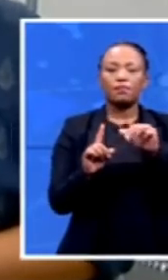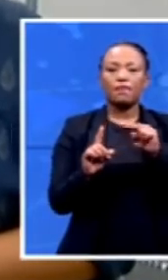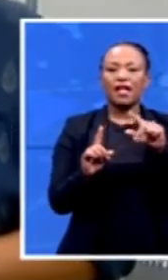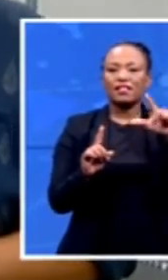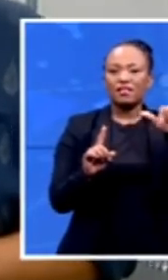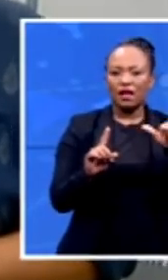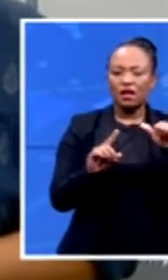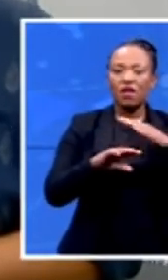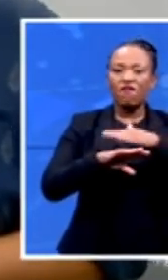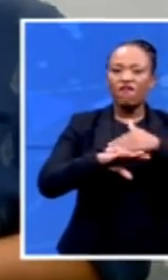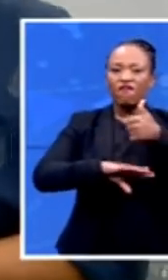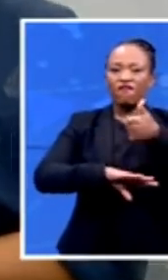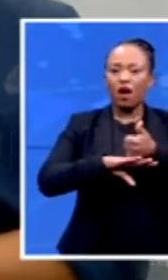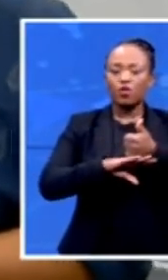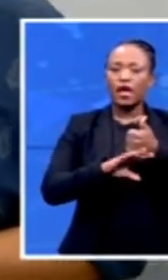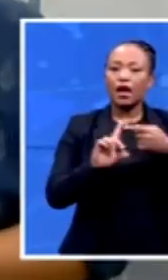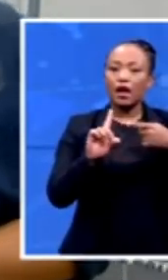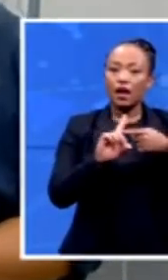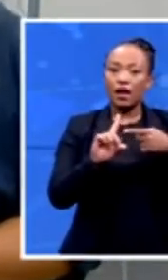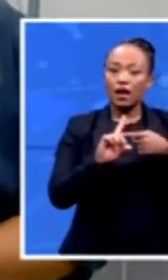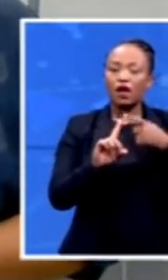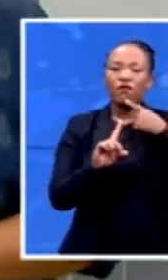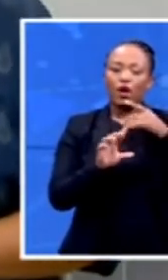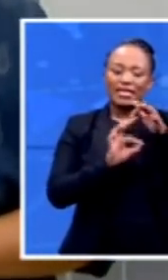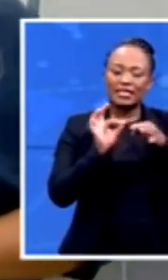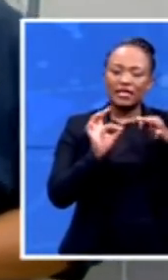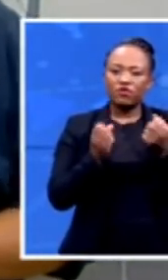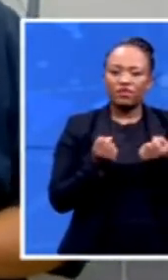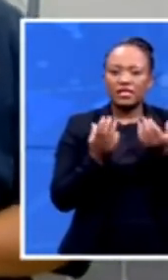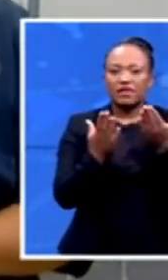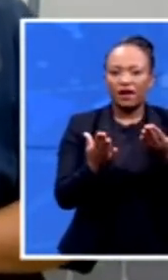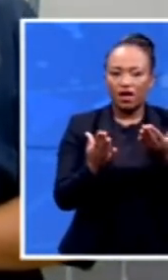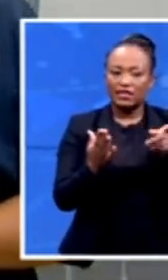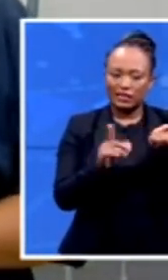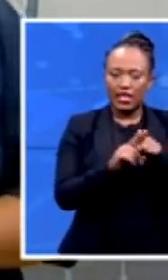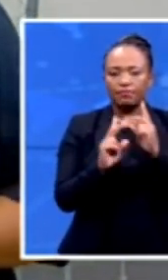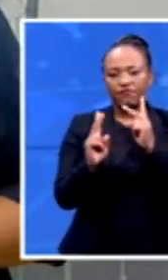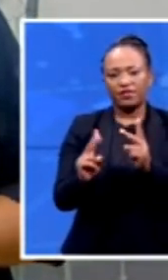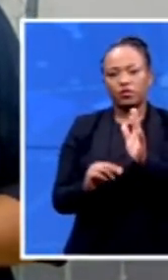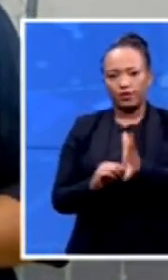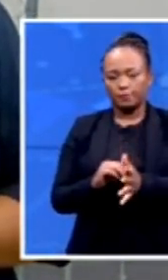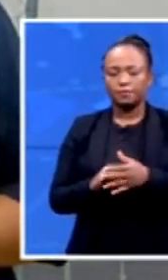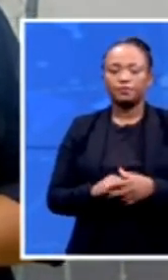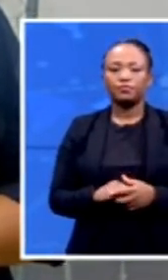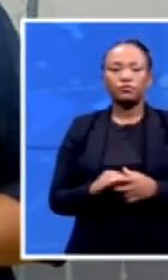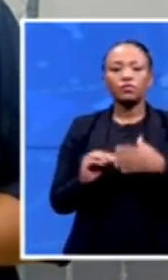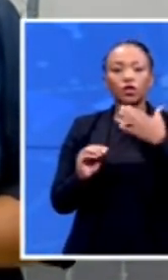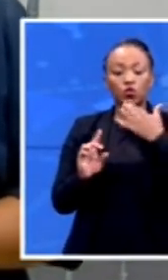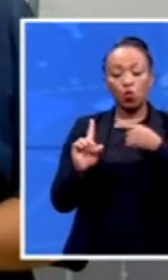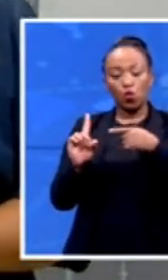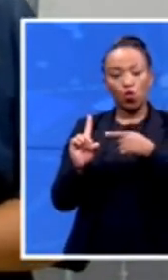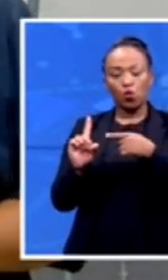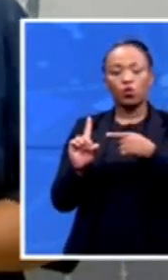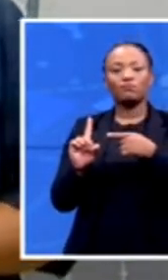is also expected to make his way here to come pay his respects to Archbishop Desmond Tutu, and then also the mayor of Cape Town